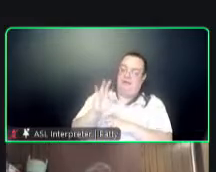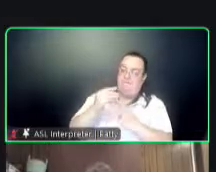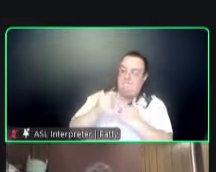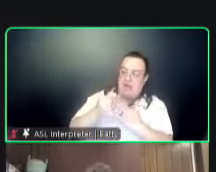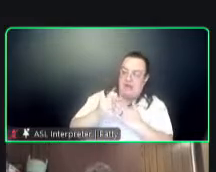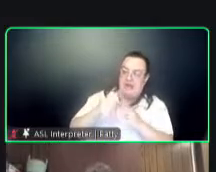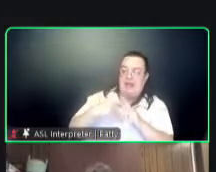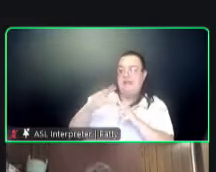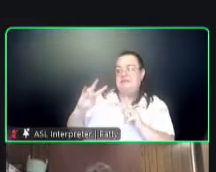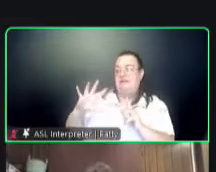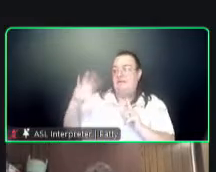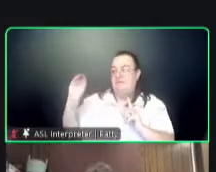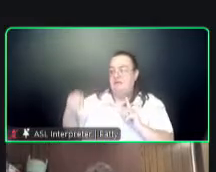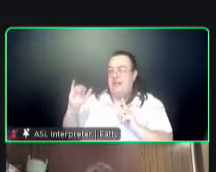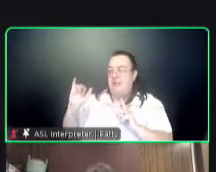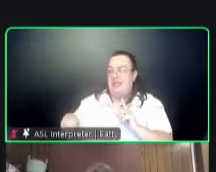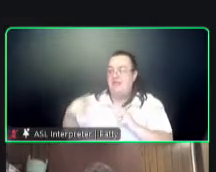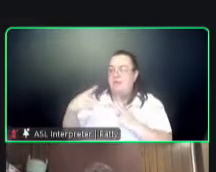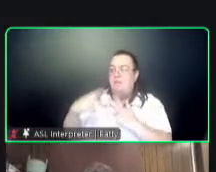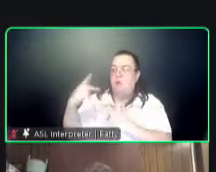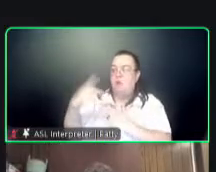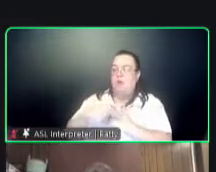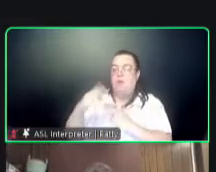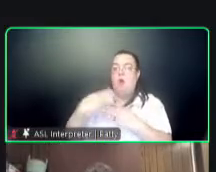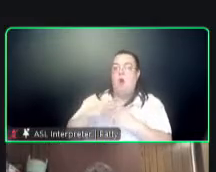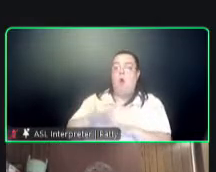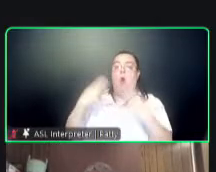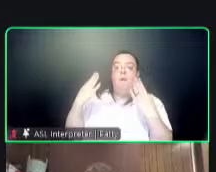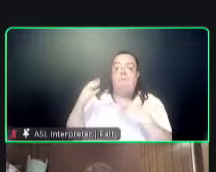be program open space money.